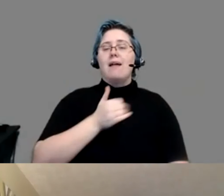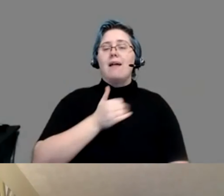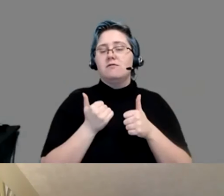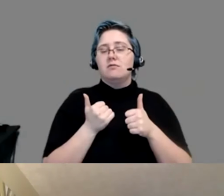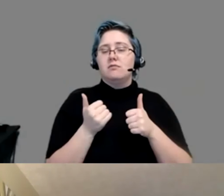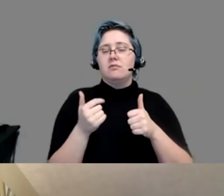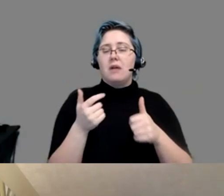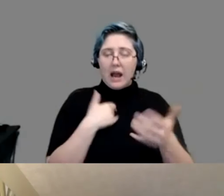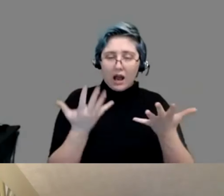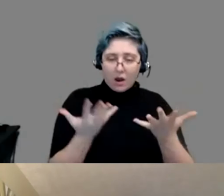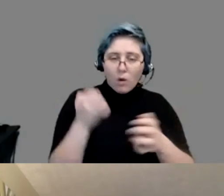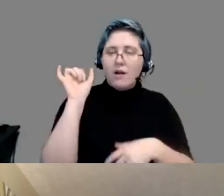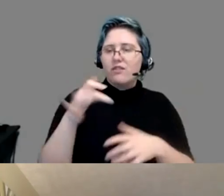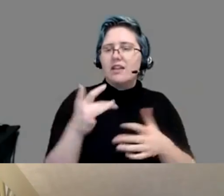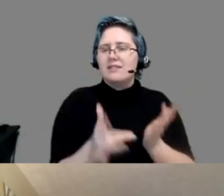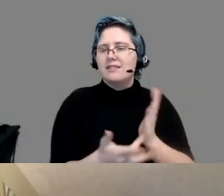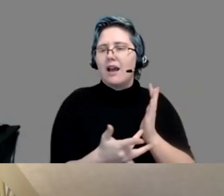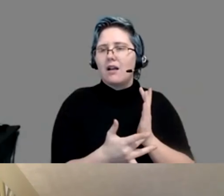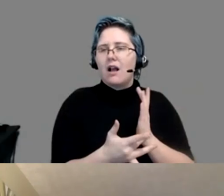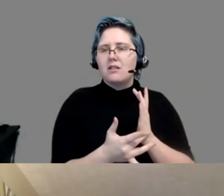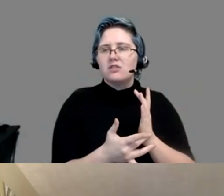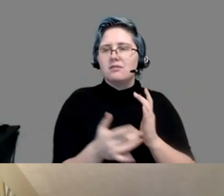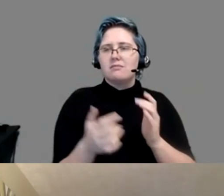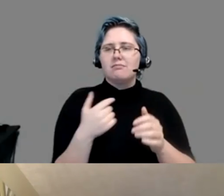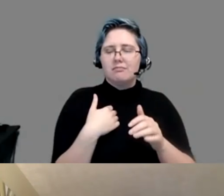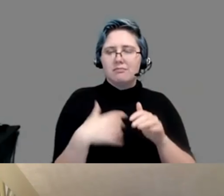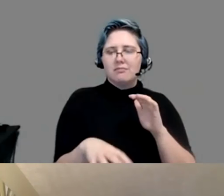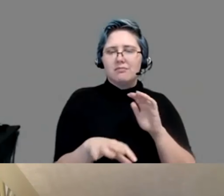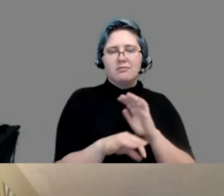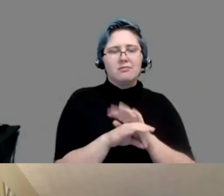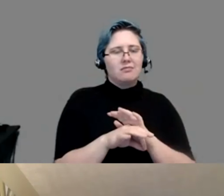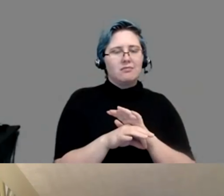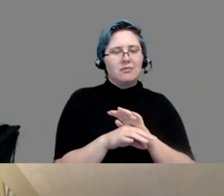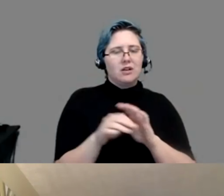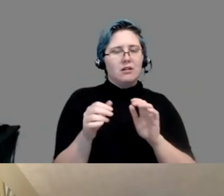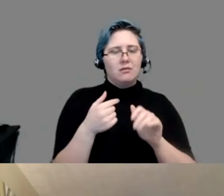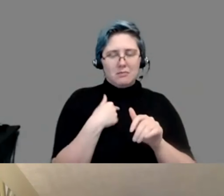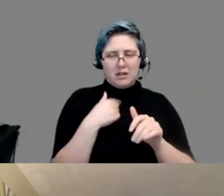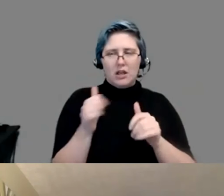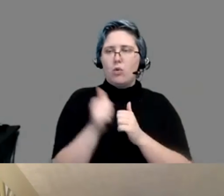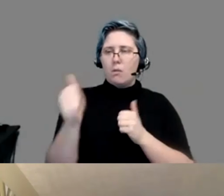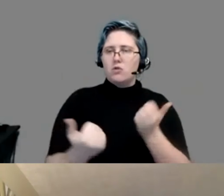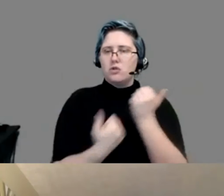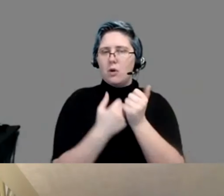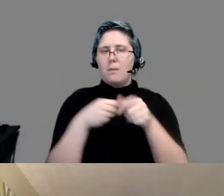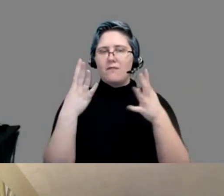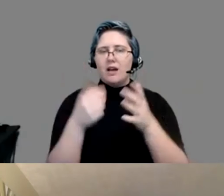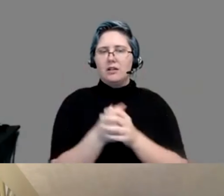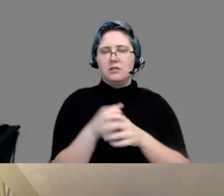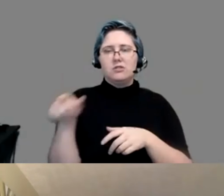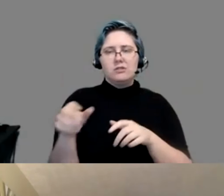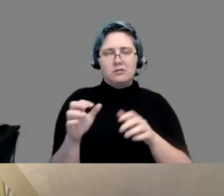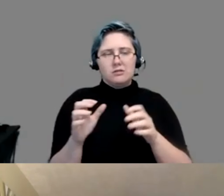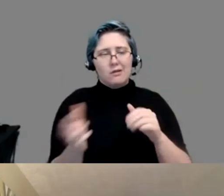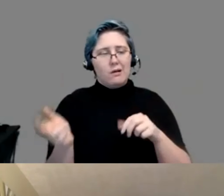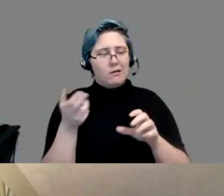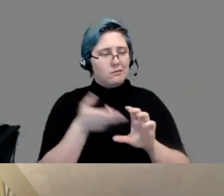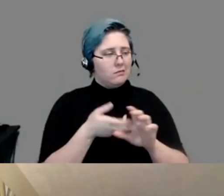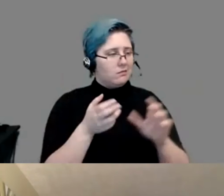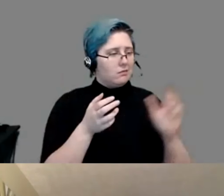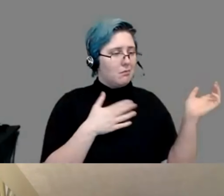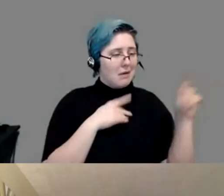want that technology. And I found me a remote support provider. And so she got on along with the